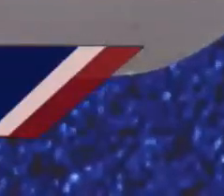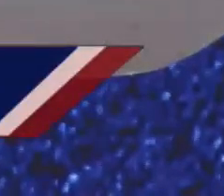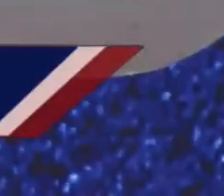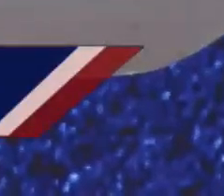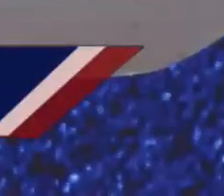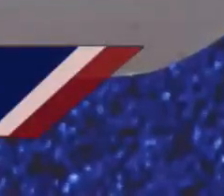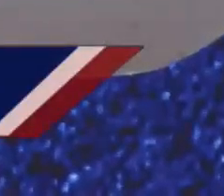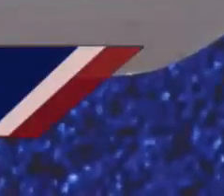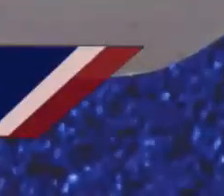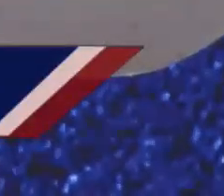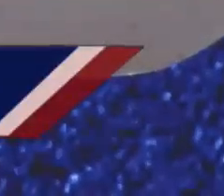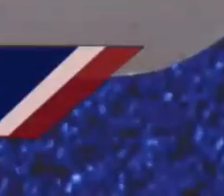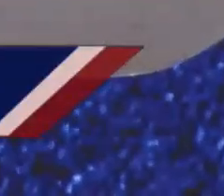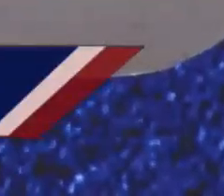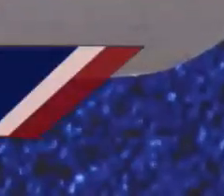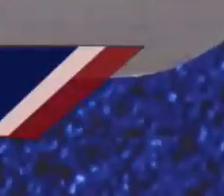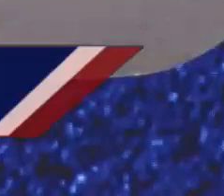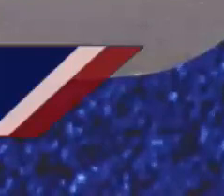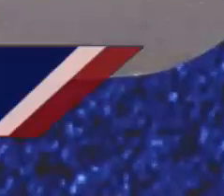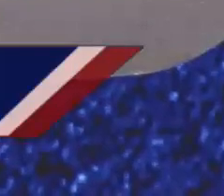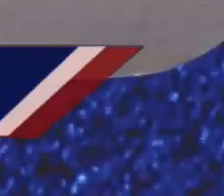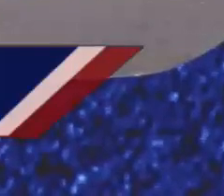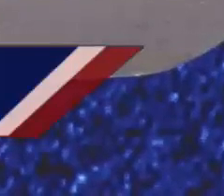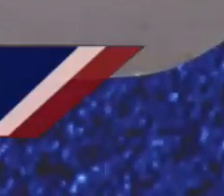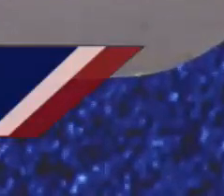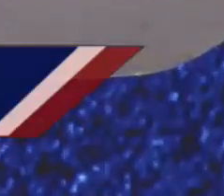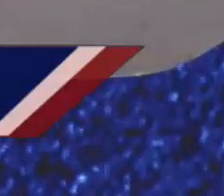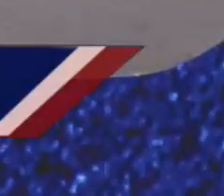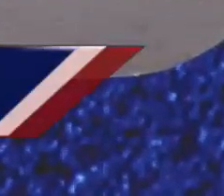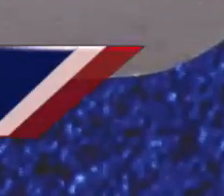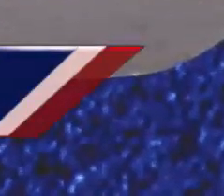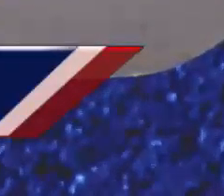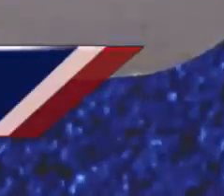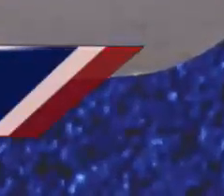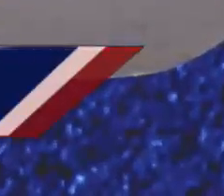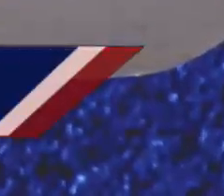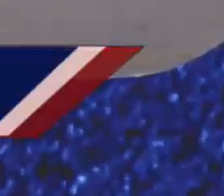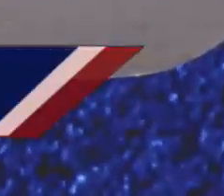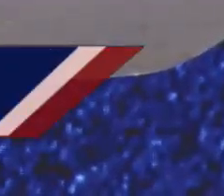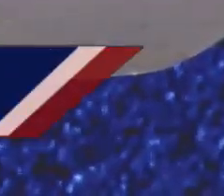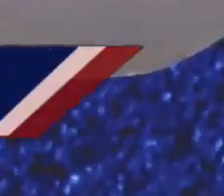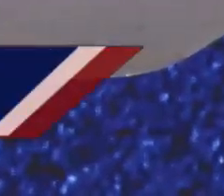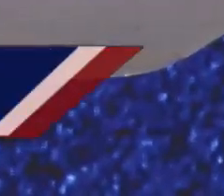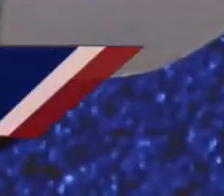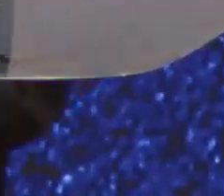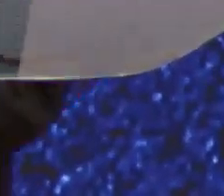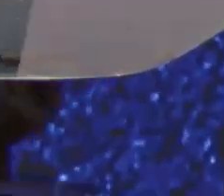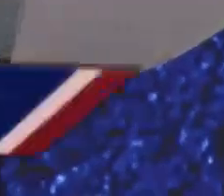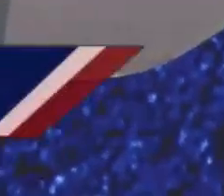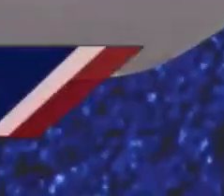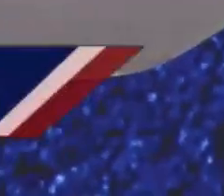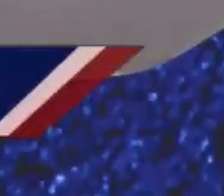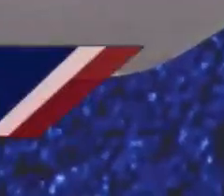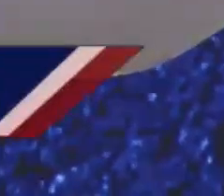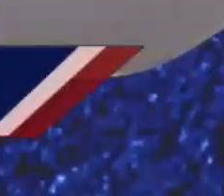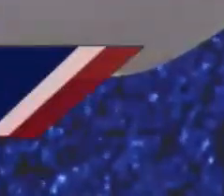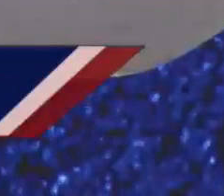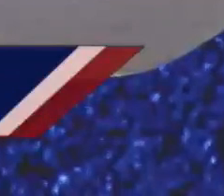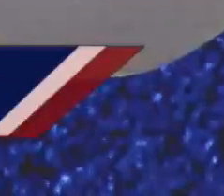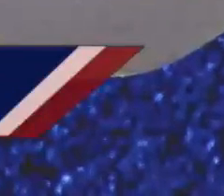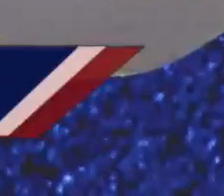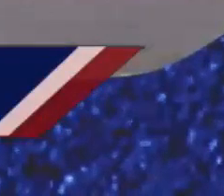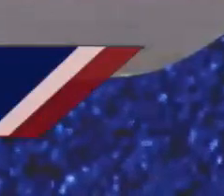of God, we're servants of God, saints in Christ. Number two, preaching the